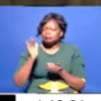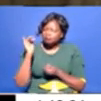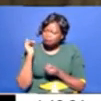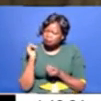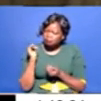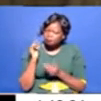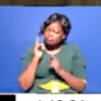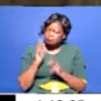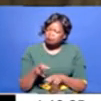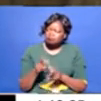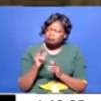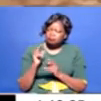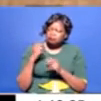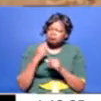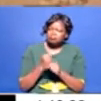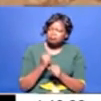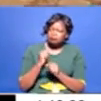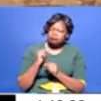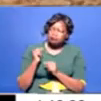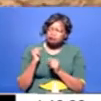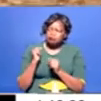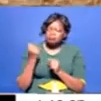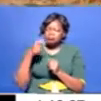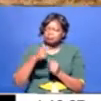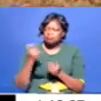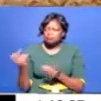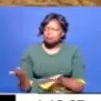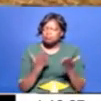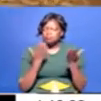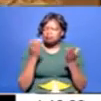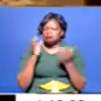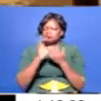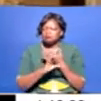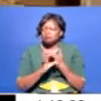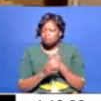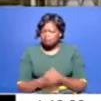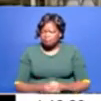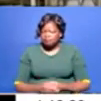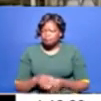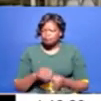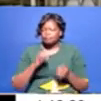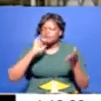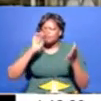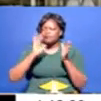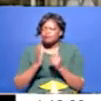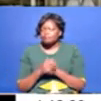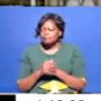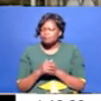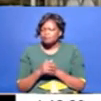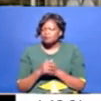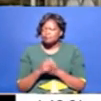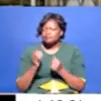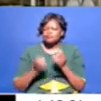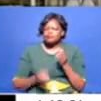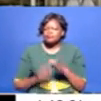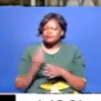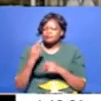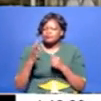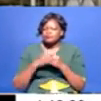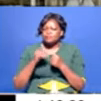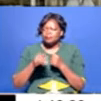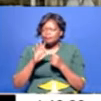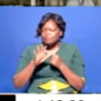the Organization of Petroleum Exporting Countries in April. On average, OPEC produced 28.58 million barrels